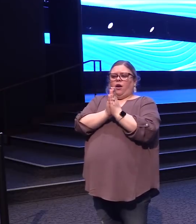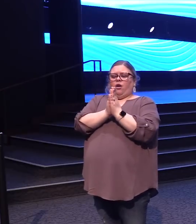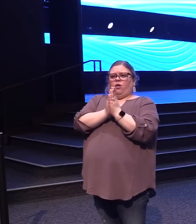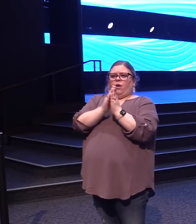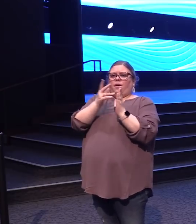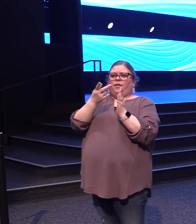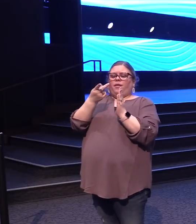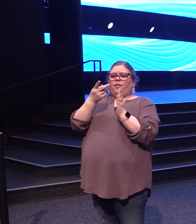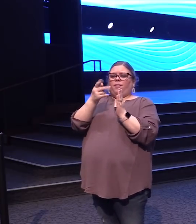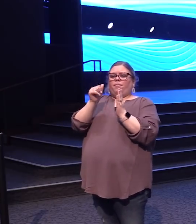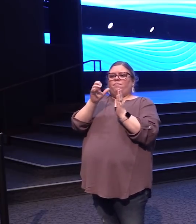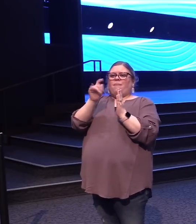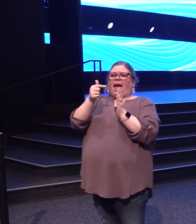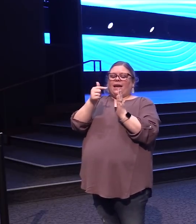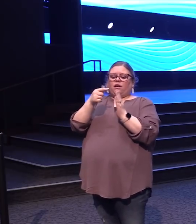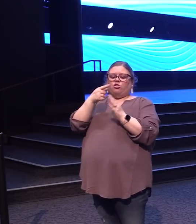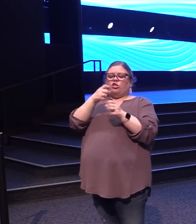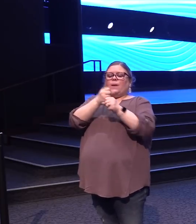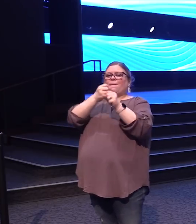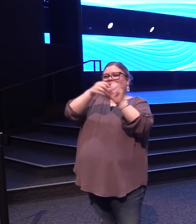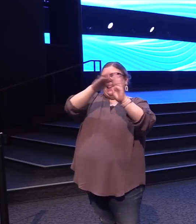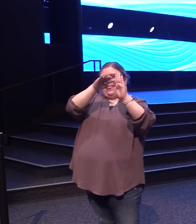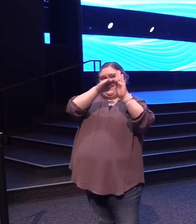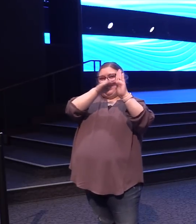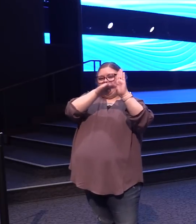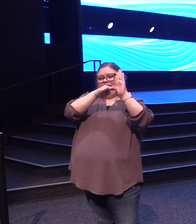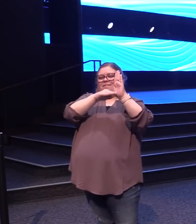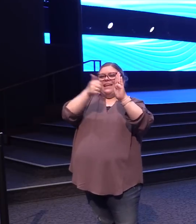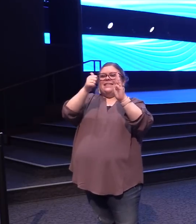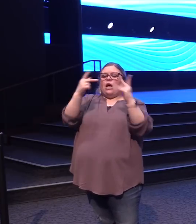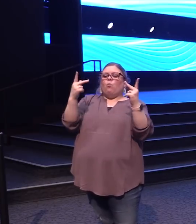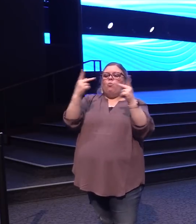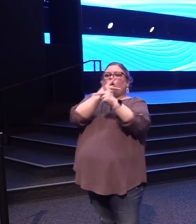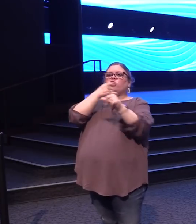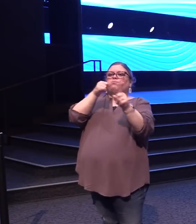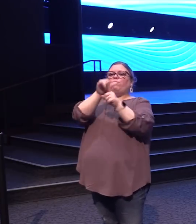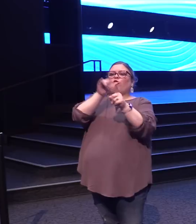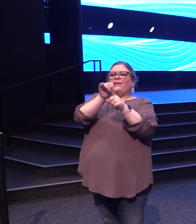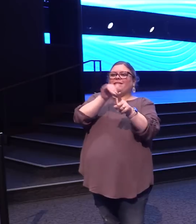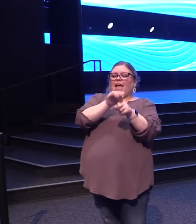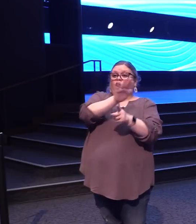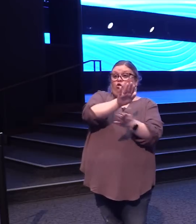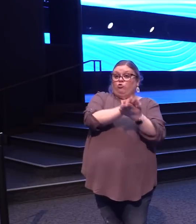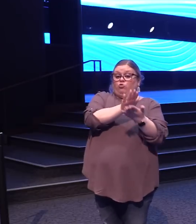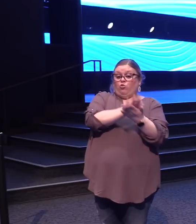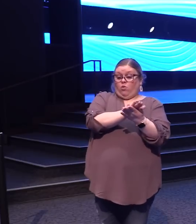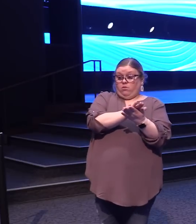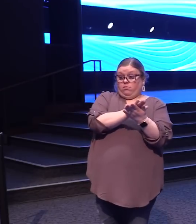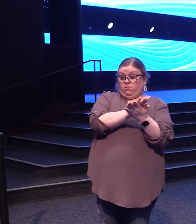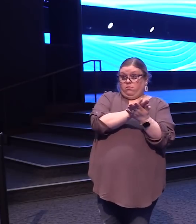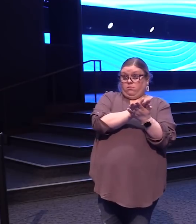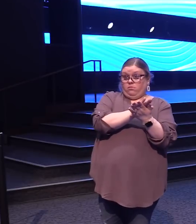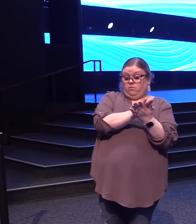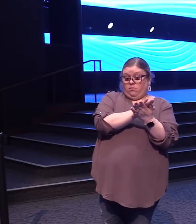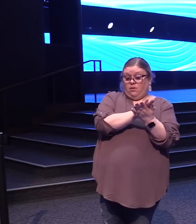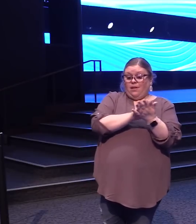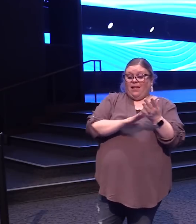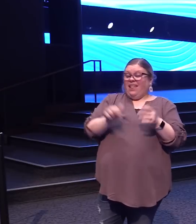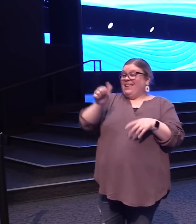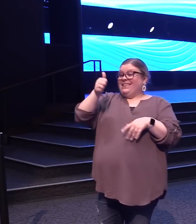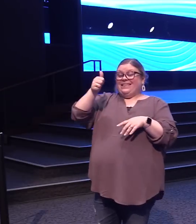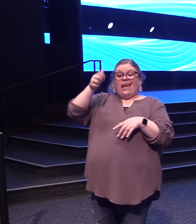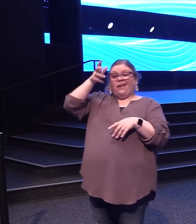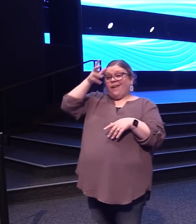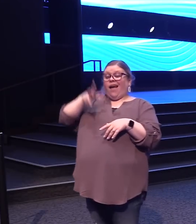it. She made a list of the 10 worst bullies of her school, okay? The 10